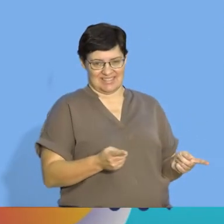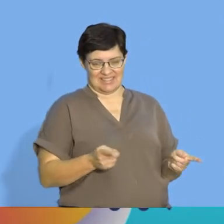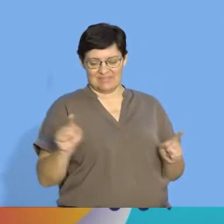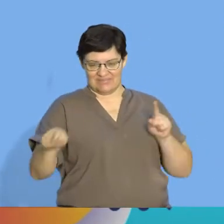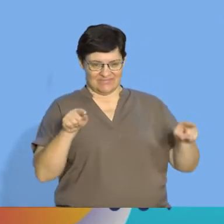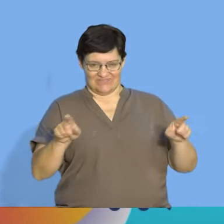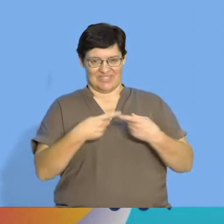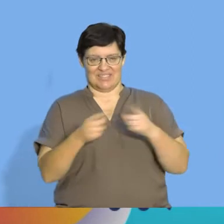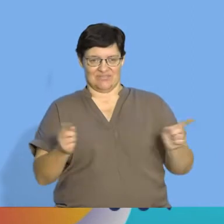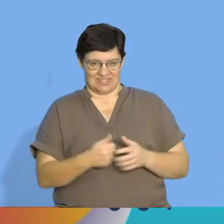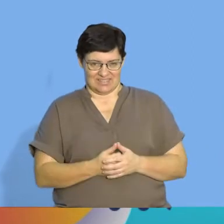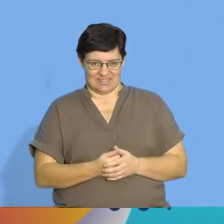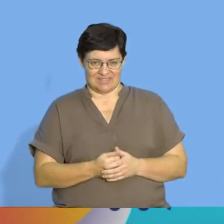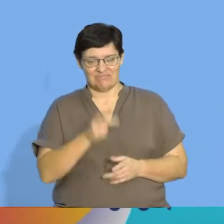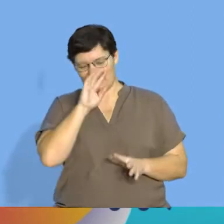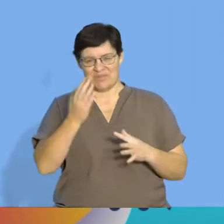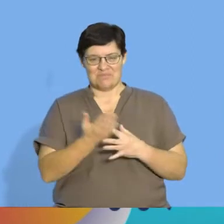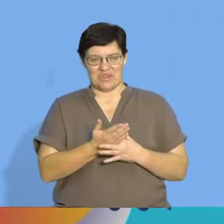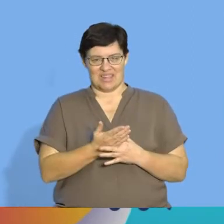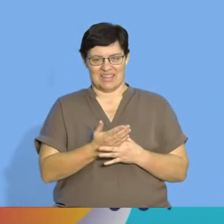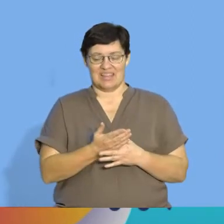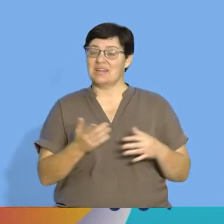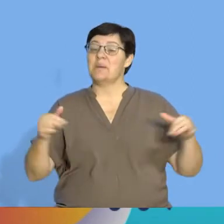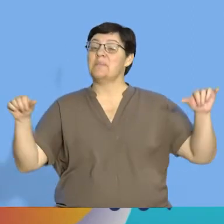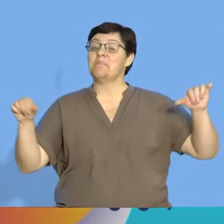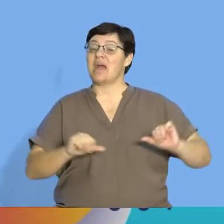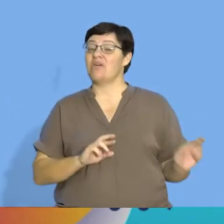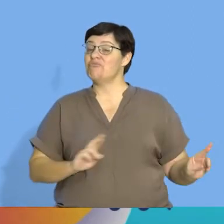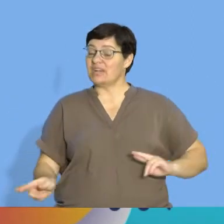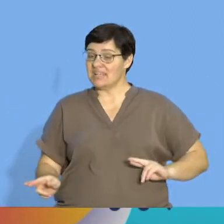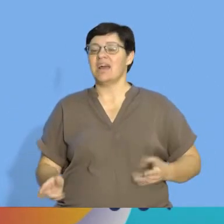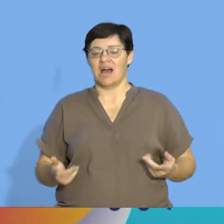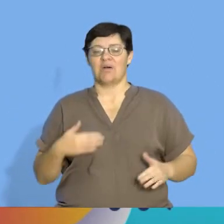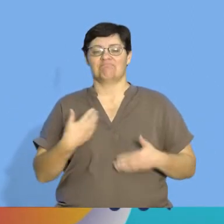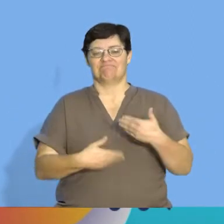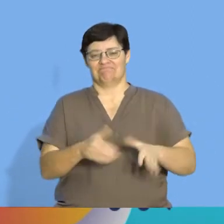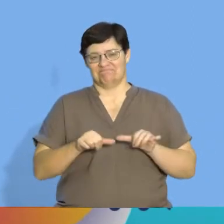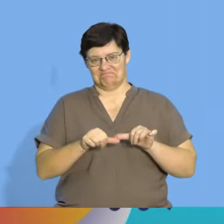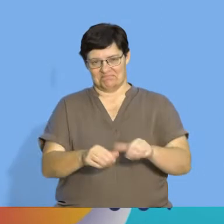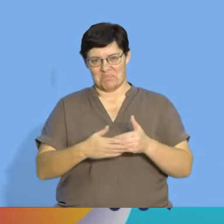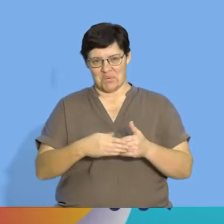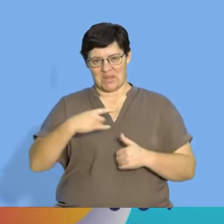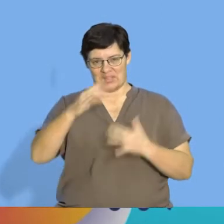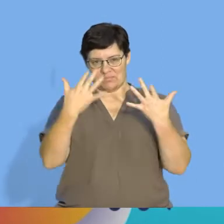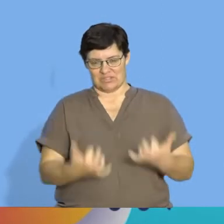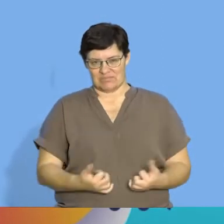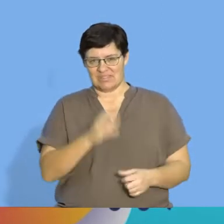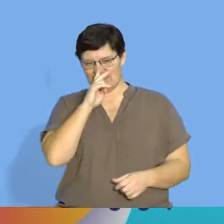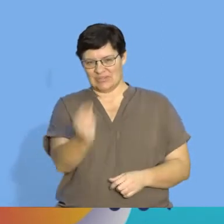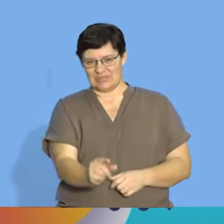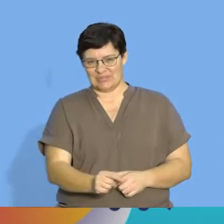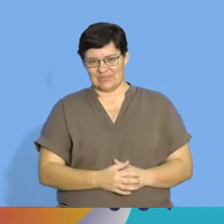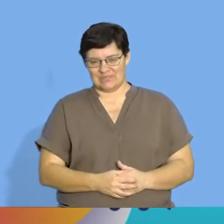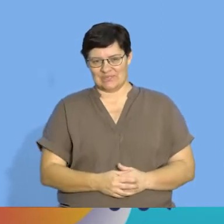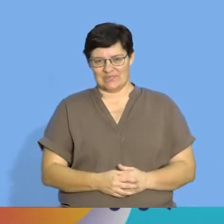earned, and expenses that we have incurred. Let's take a quick break, and as soon as we're ready, we'll be back with you with